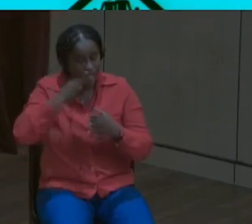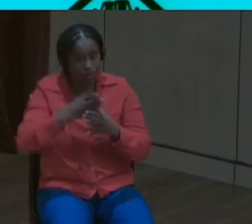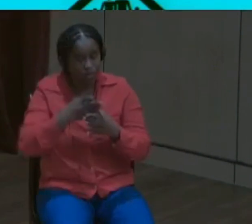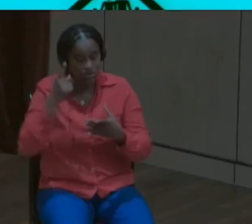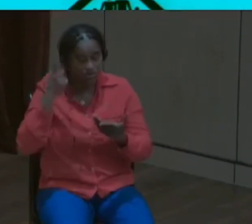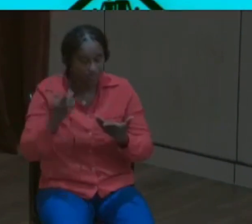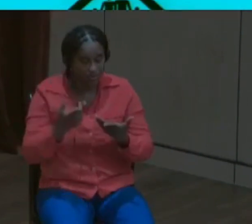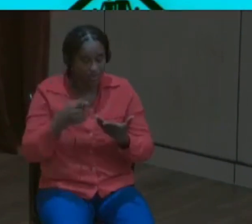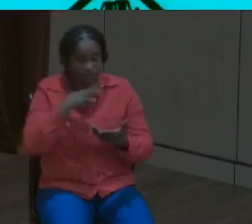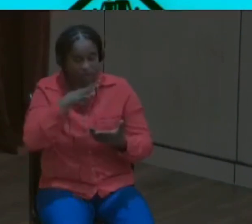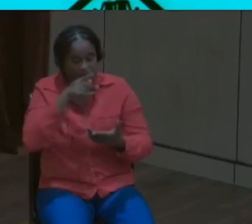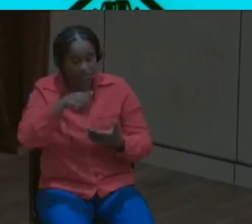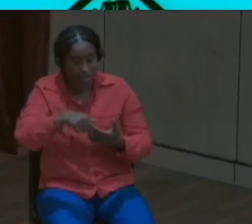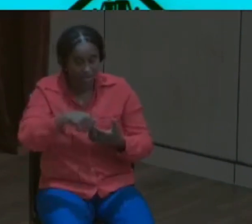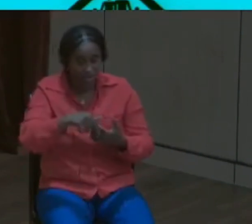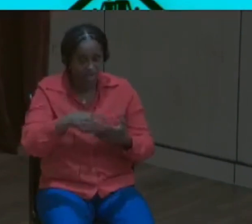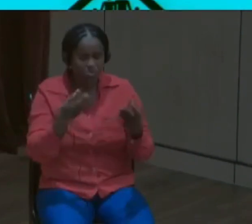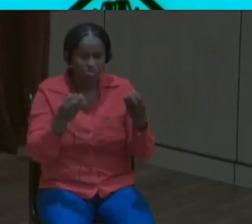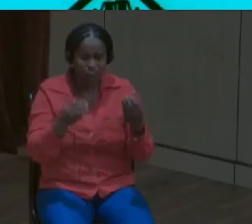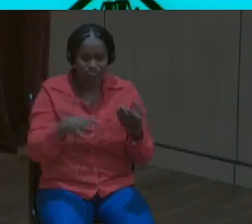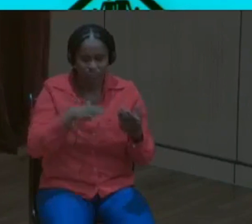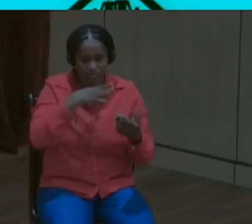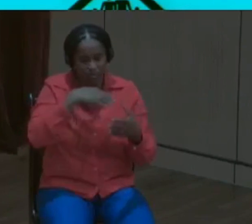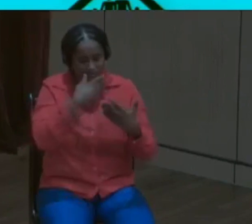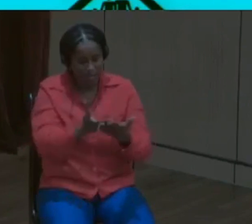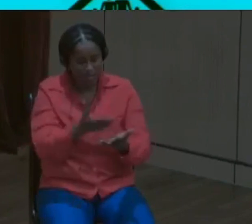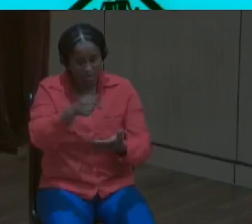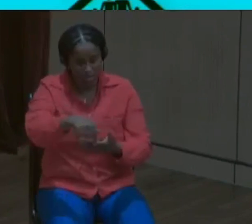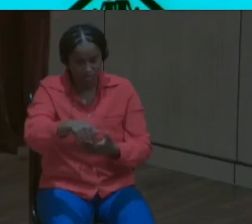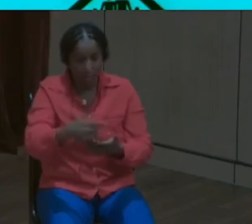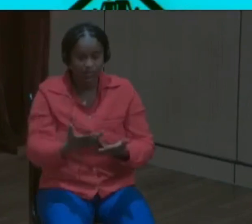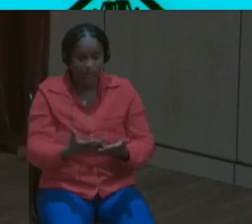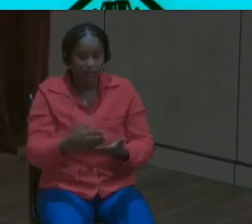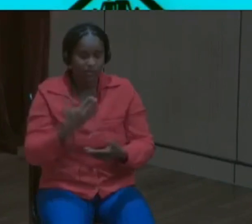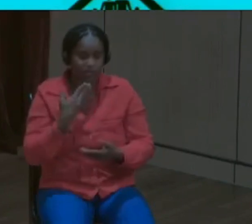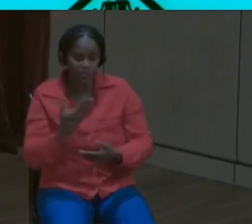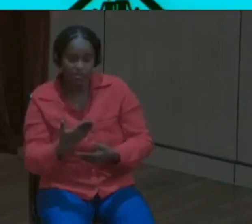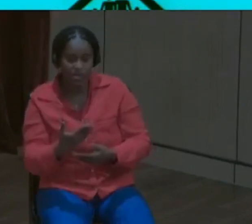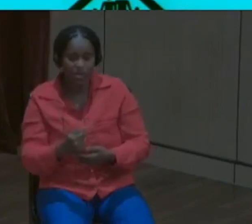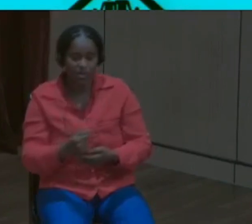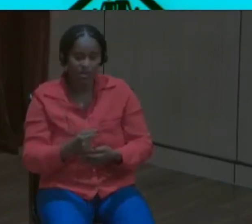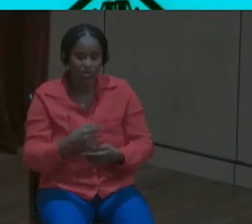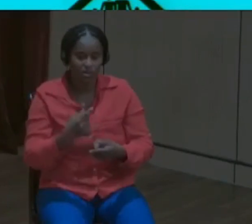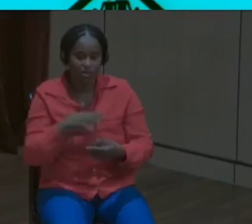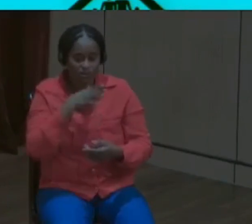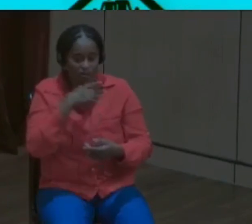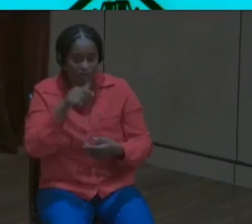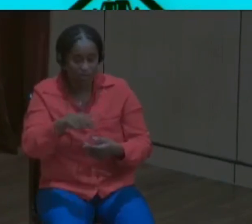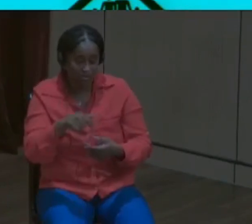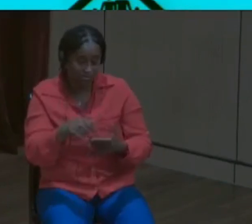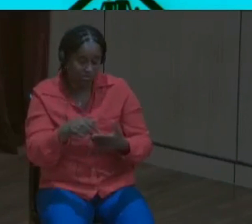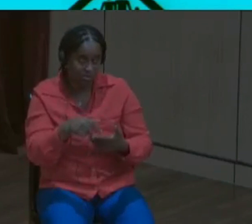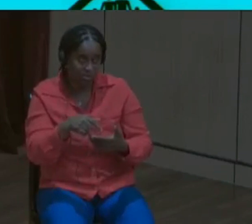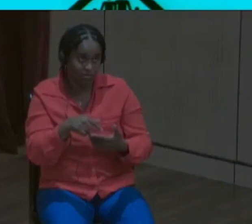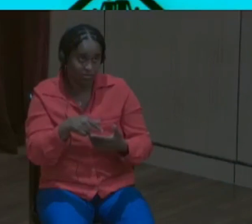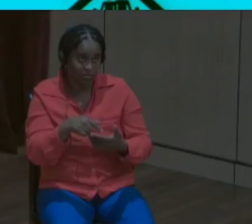our previous speakers' speeches. I'll borrow from something that Viktor Frankl said. So again, I'm the teacher in me. Please go and